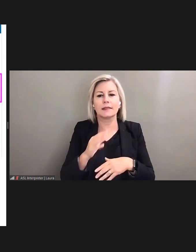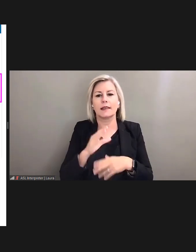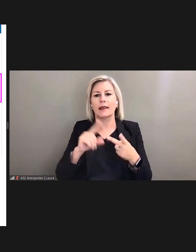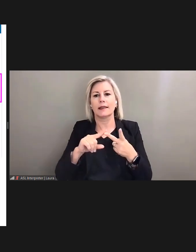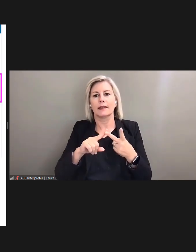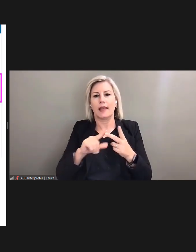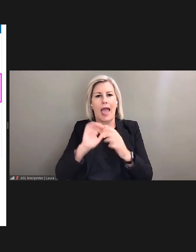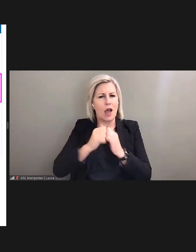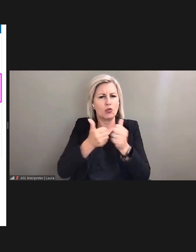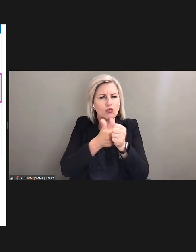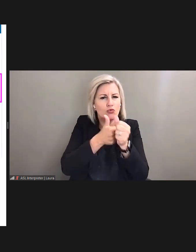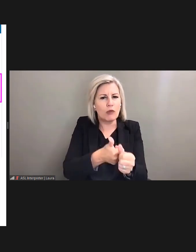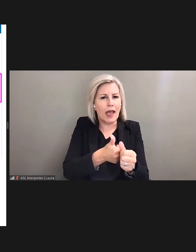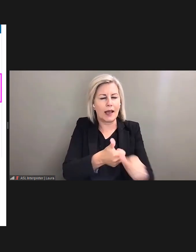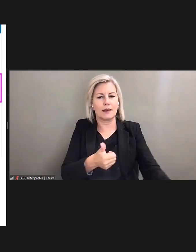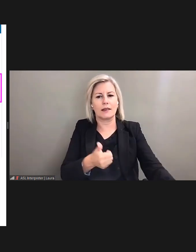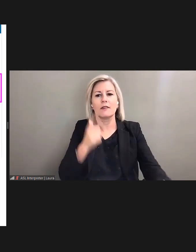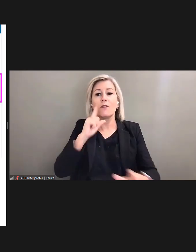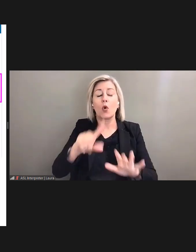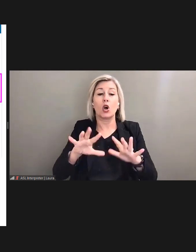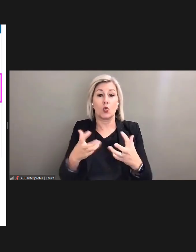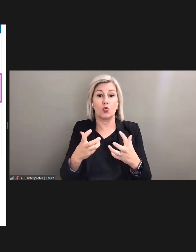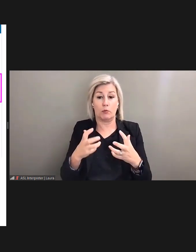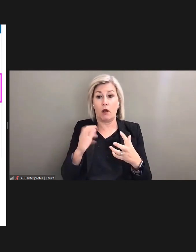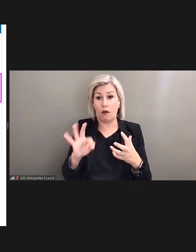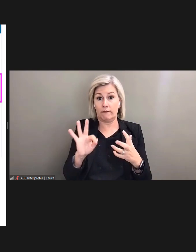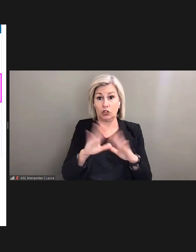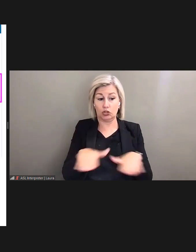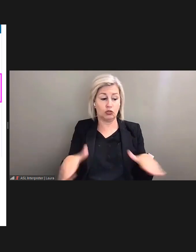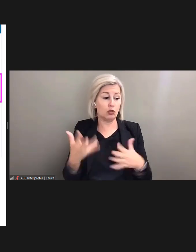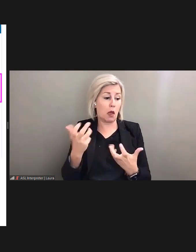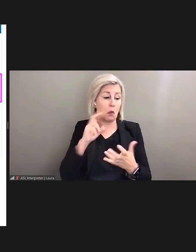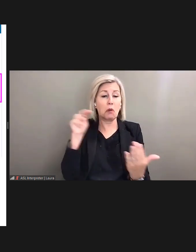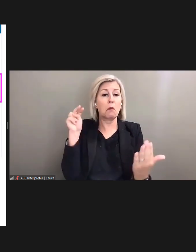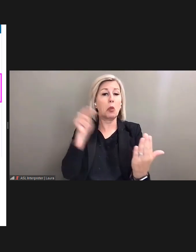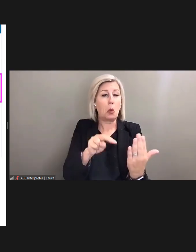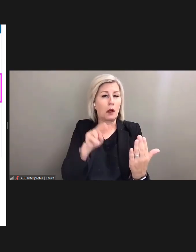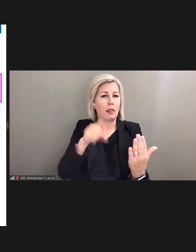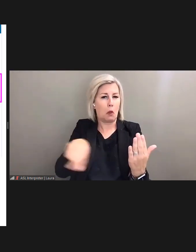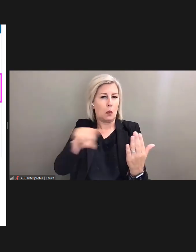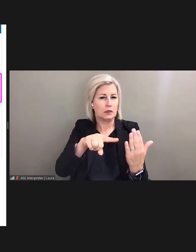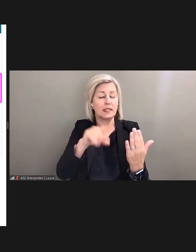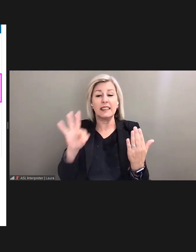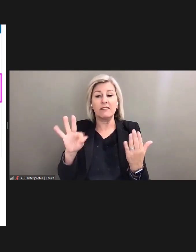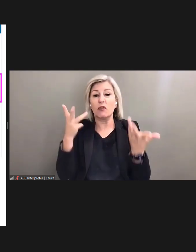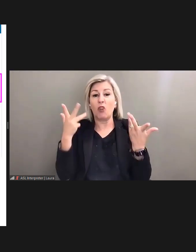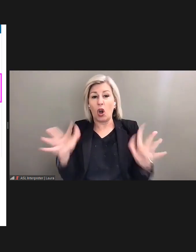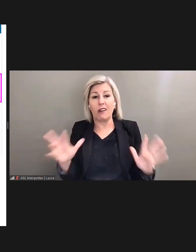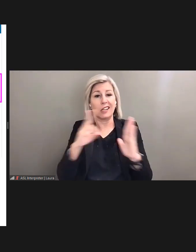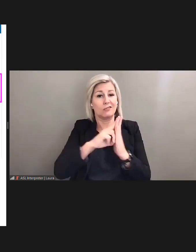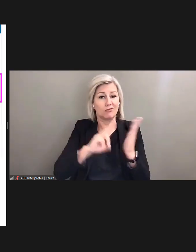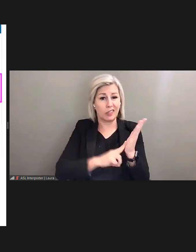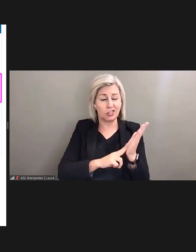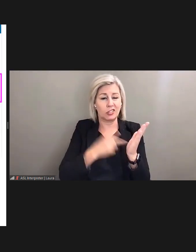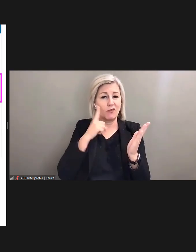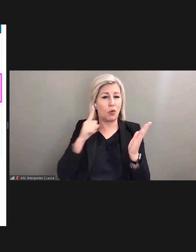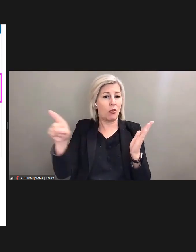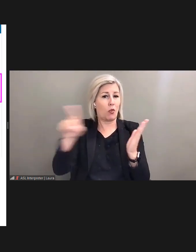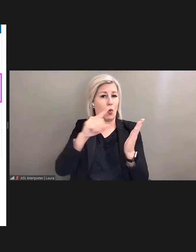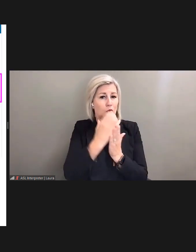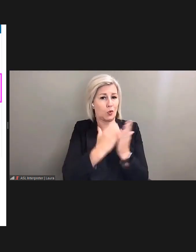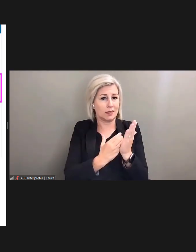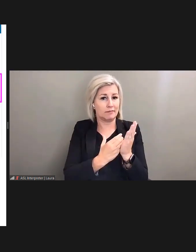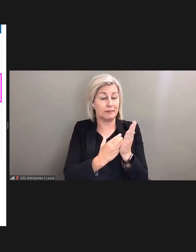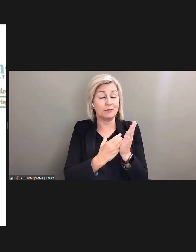tracking process for a group of children. So you might want to go and have a look at those if you're already registered for those